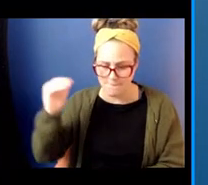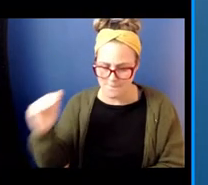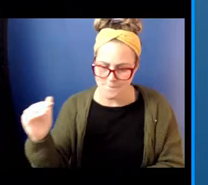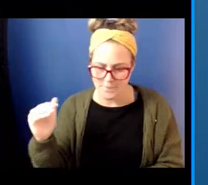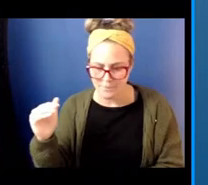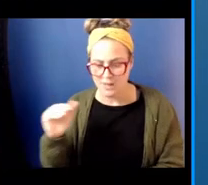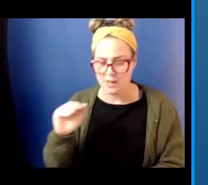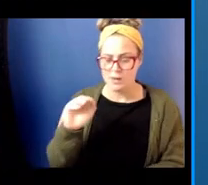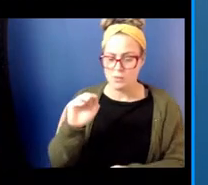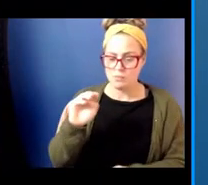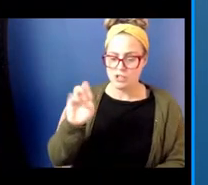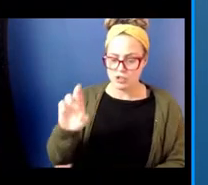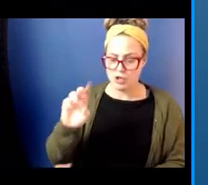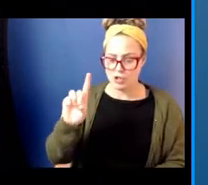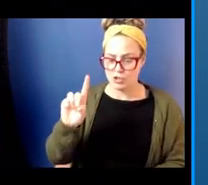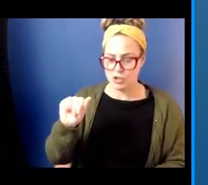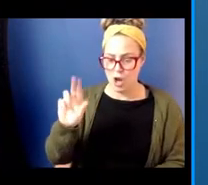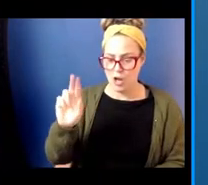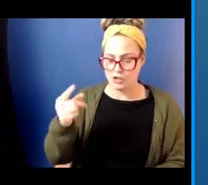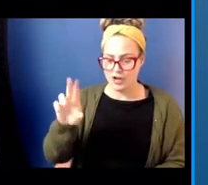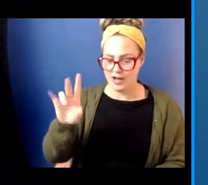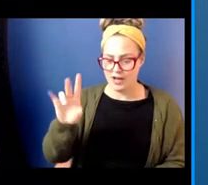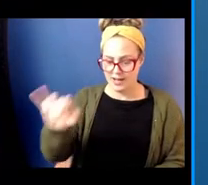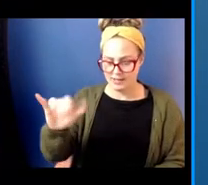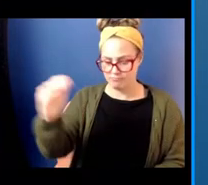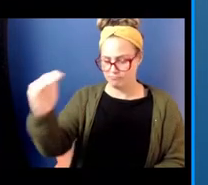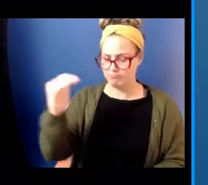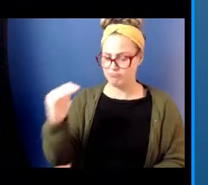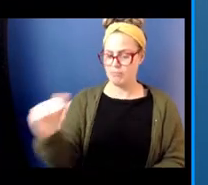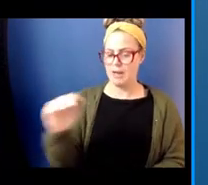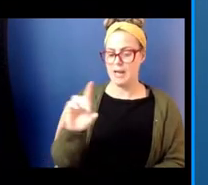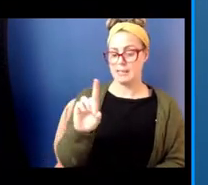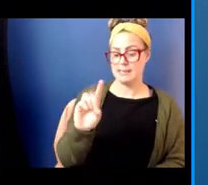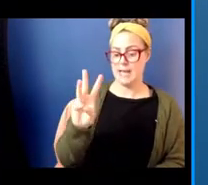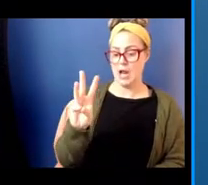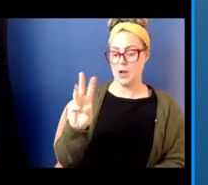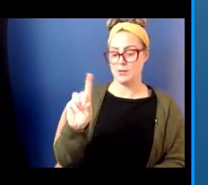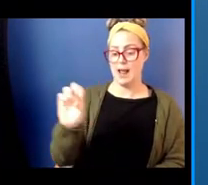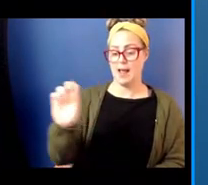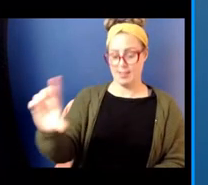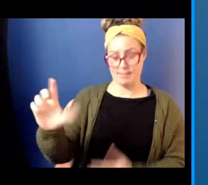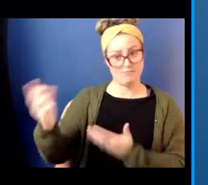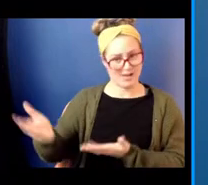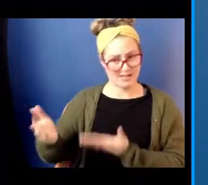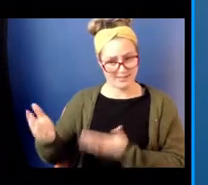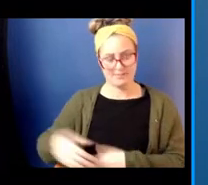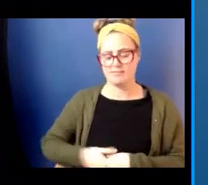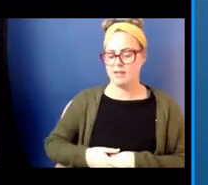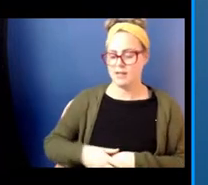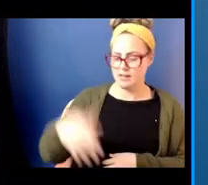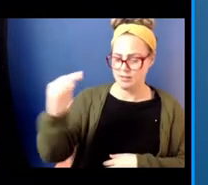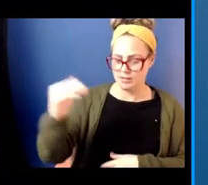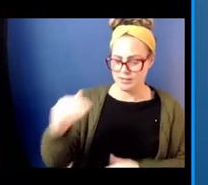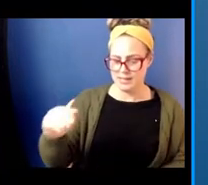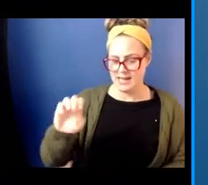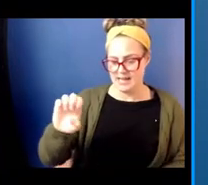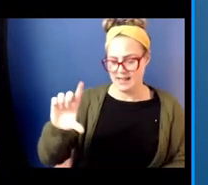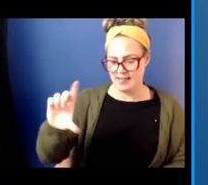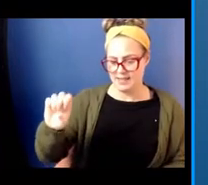MS dowdell present Mr Elite Miss Fowler